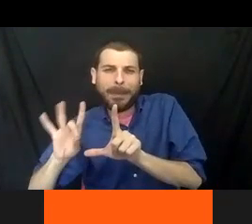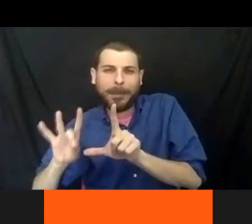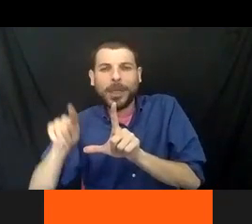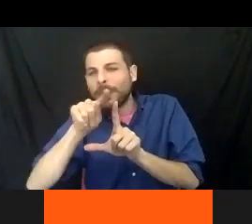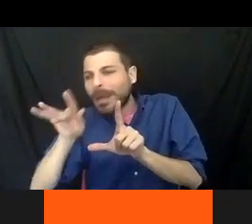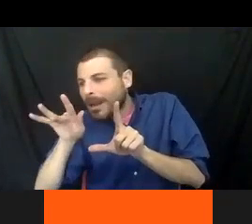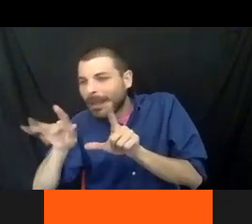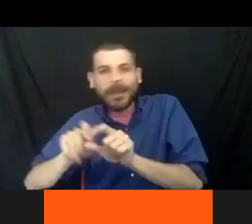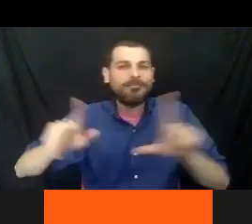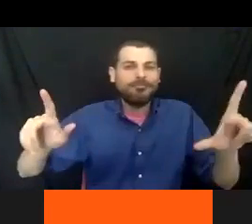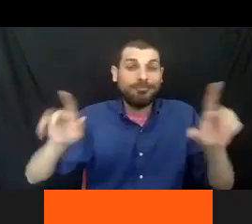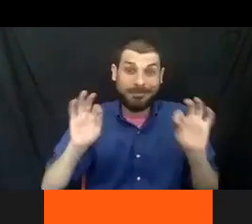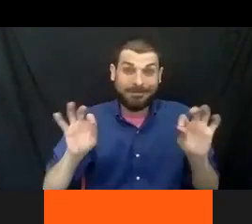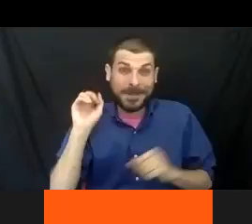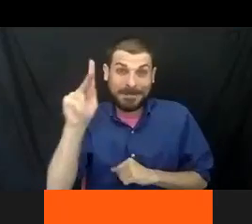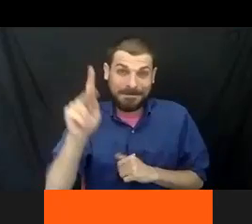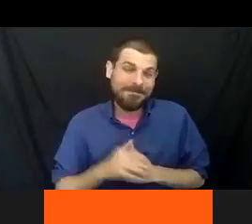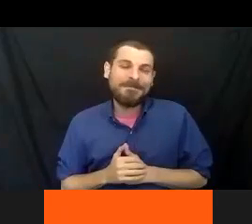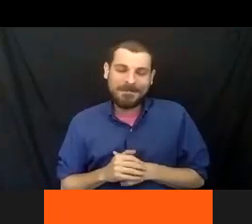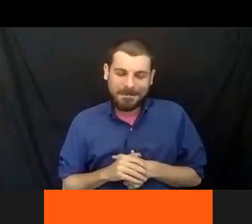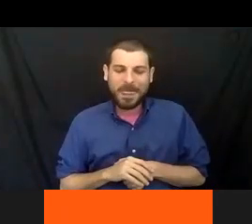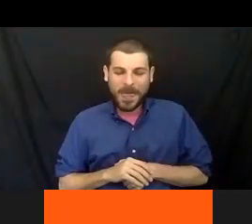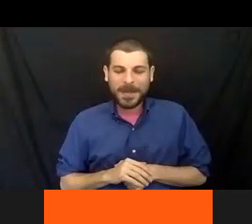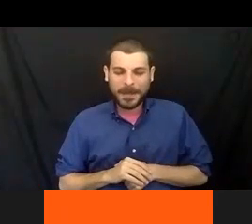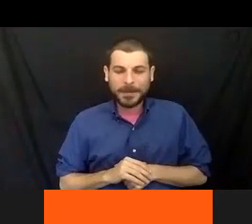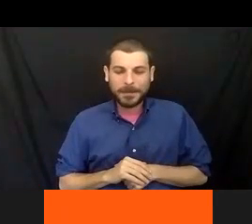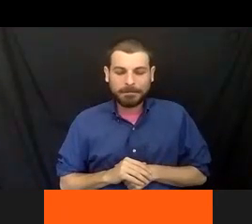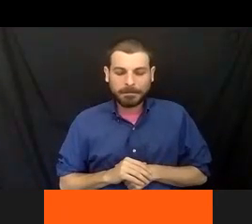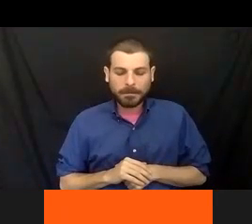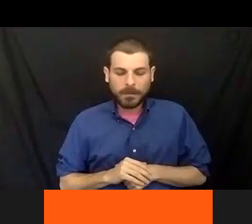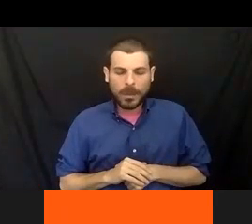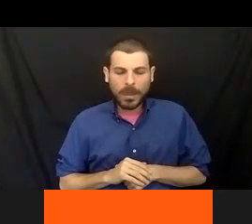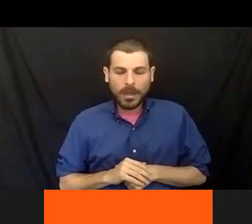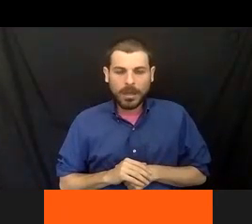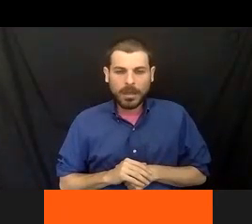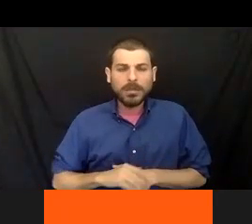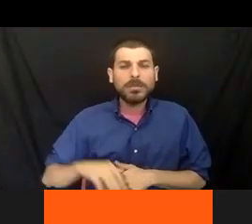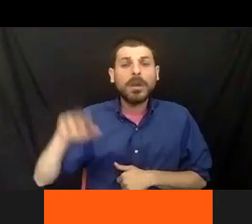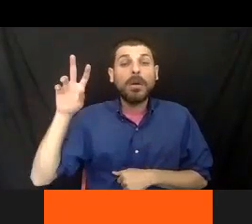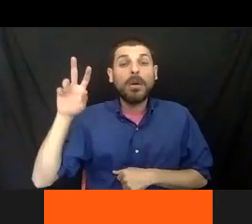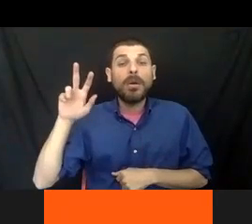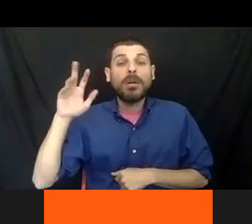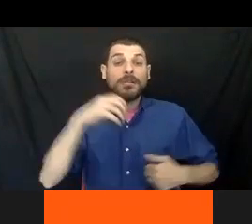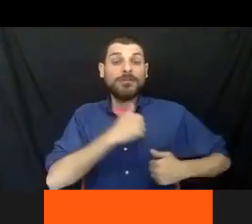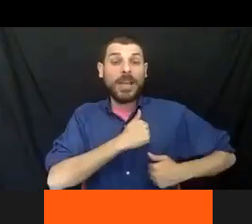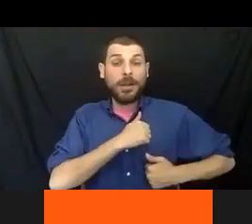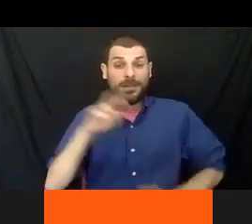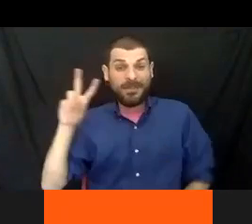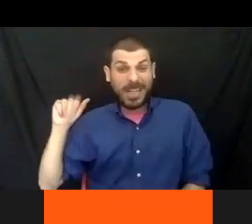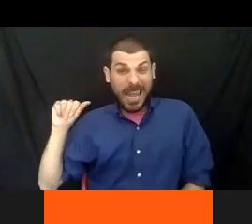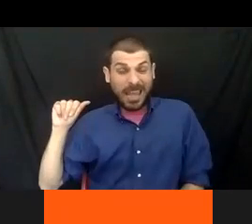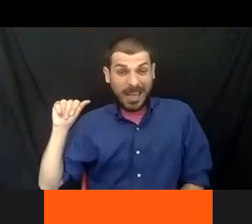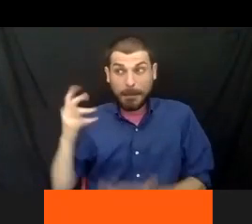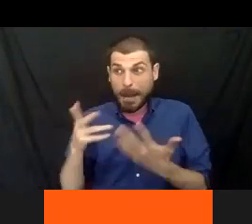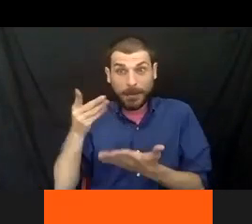section. Okay, so what if you have a loan from the VA or the Department of Veterans Affairs, or what